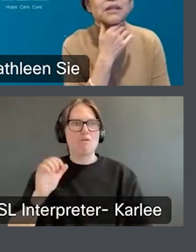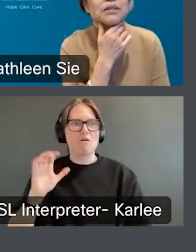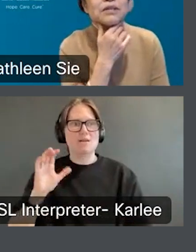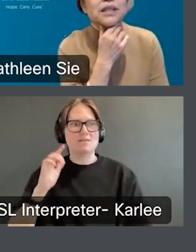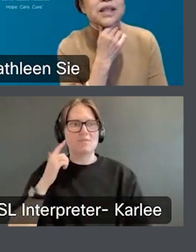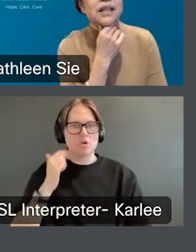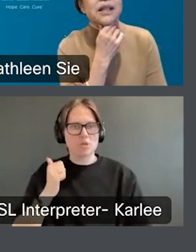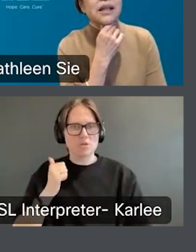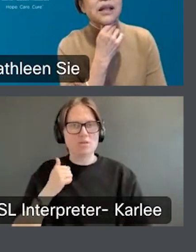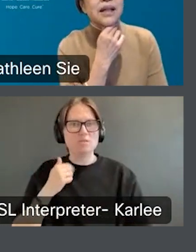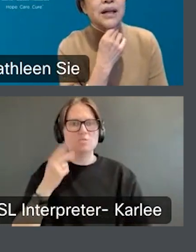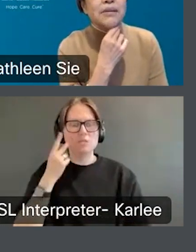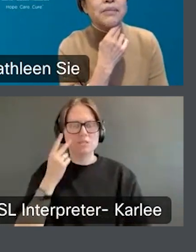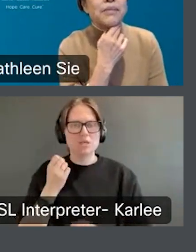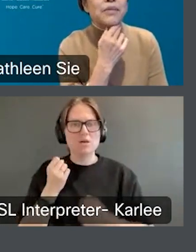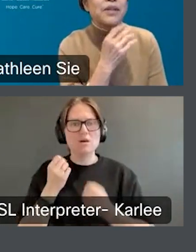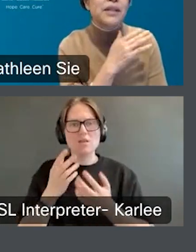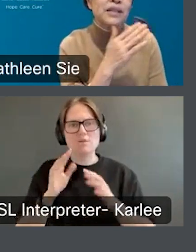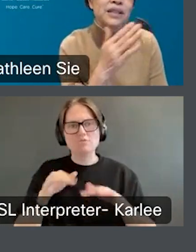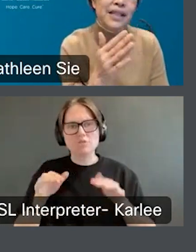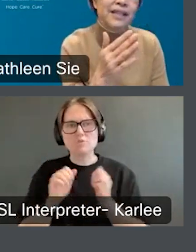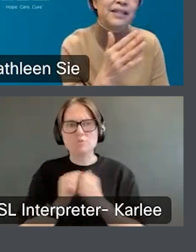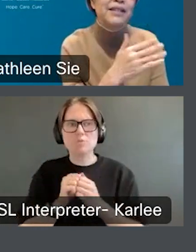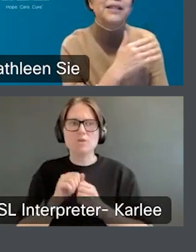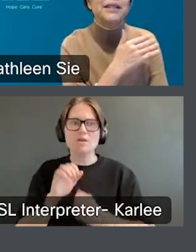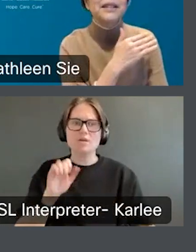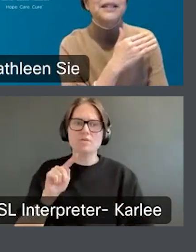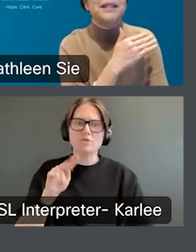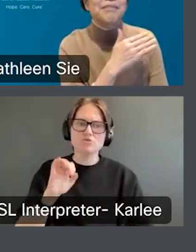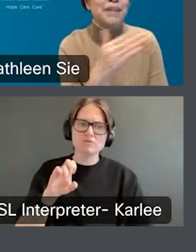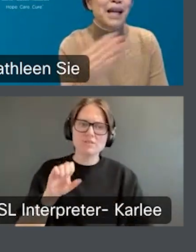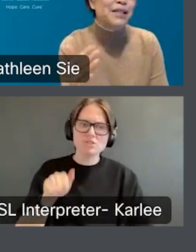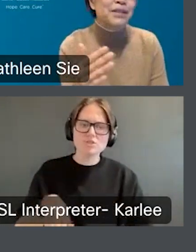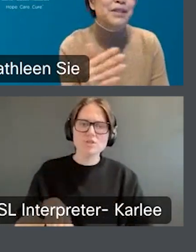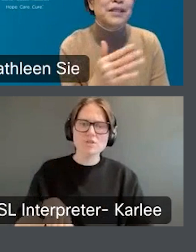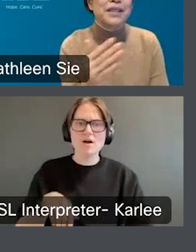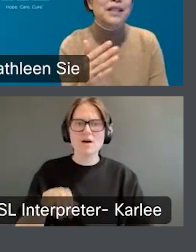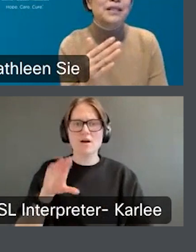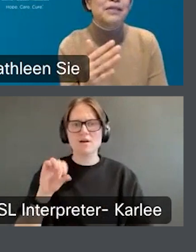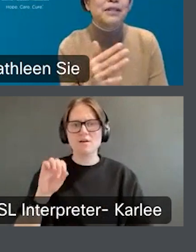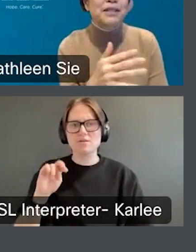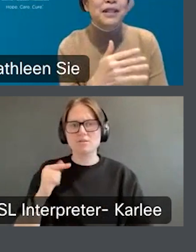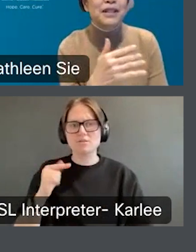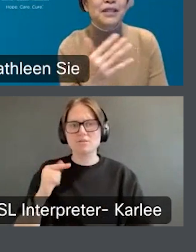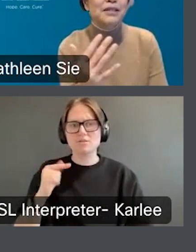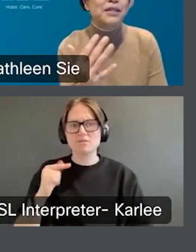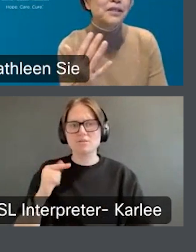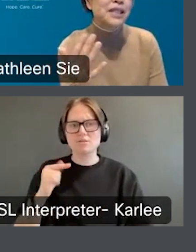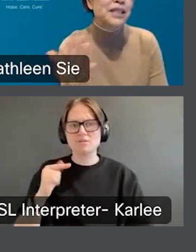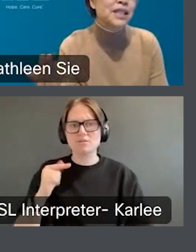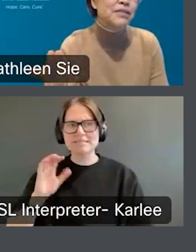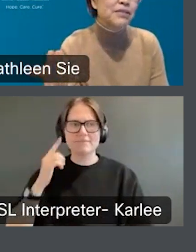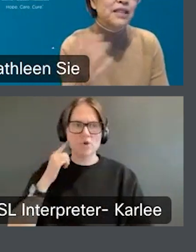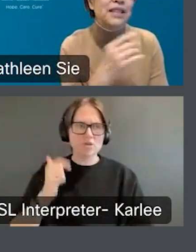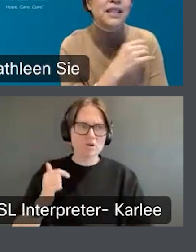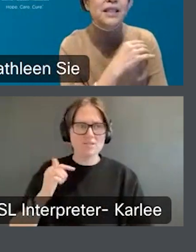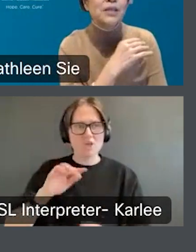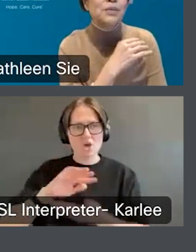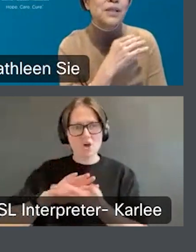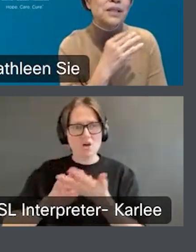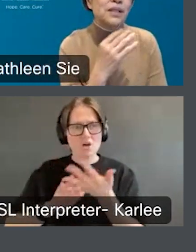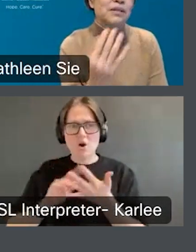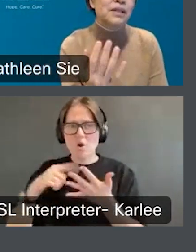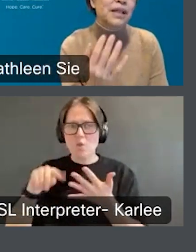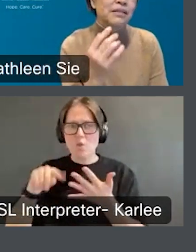microtoneural atresia, with congenital maximal conductive hearing loss. Are those kids different than the kids